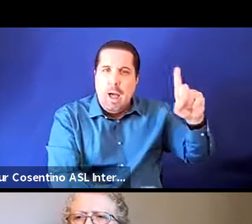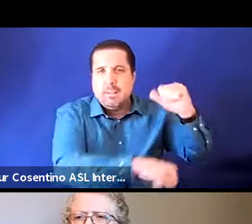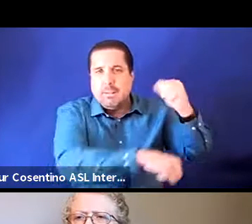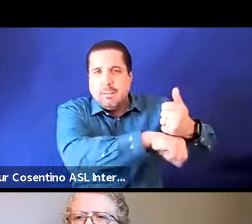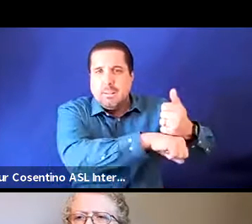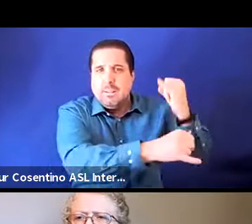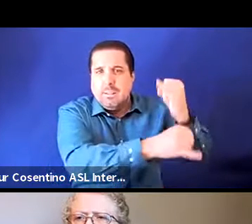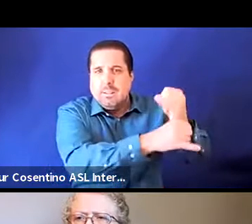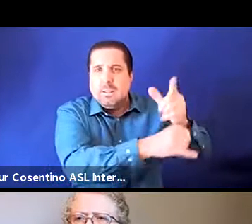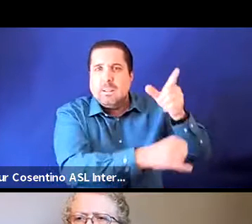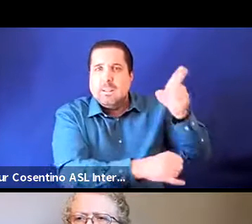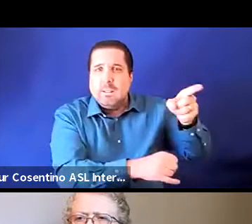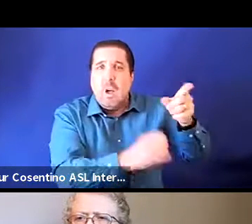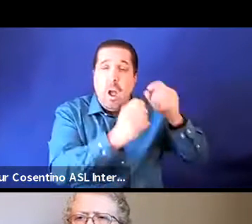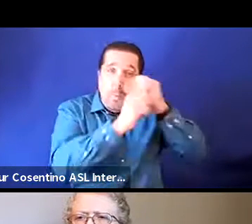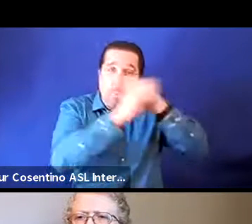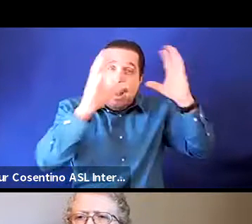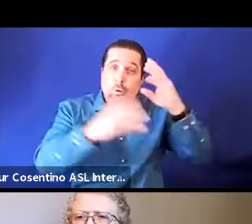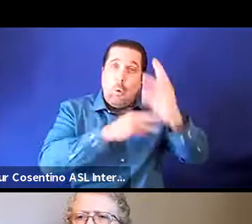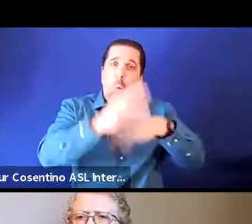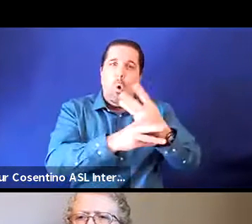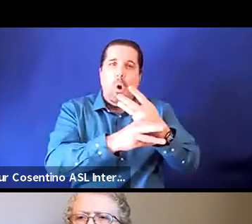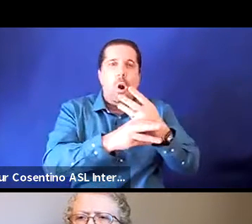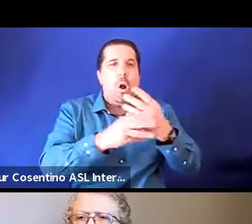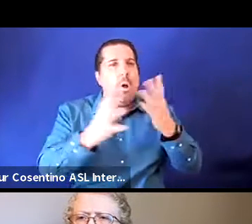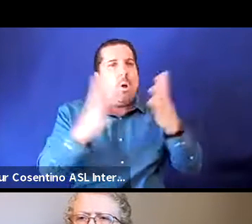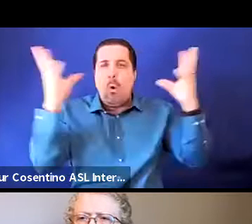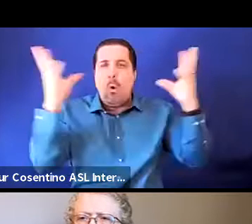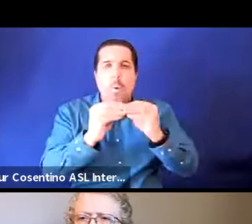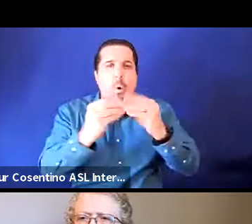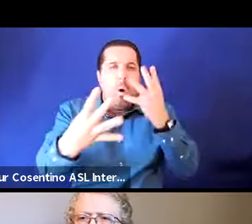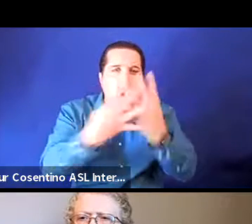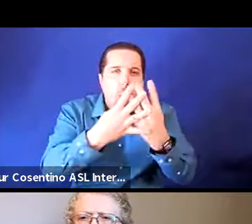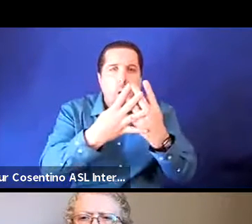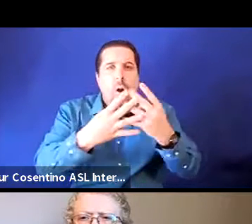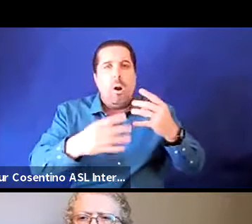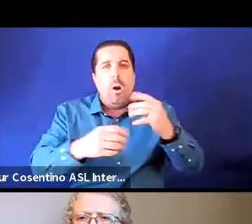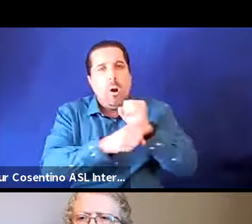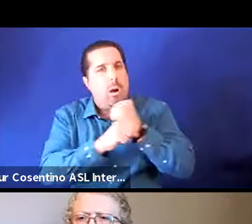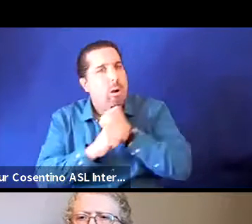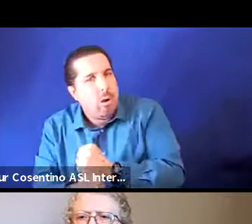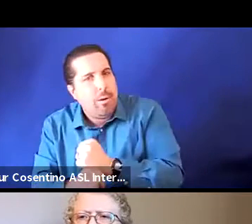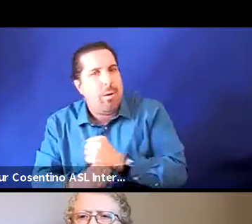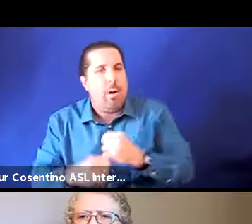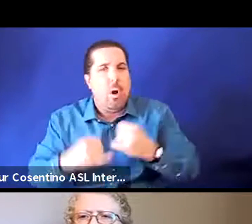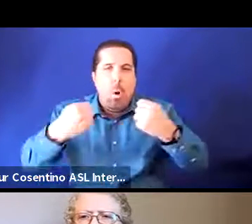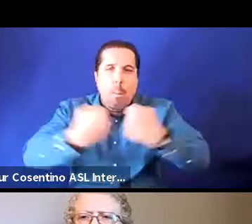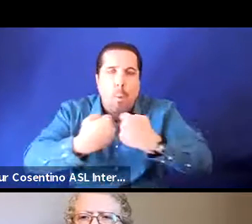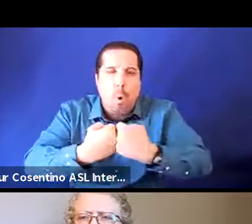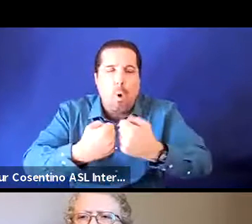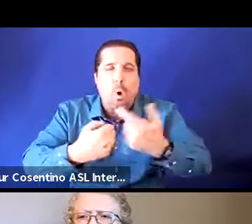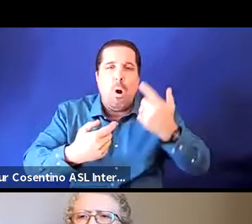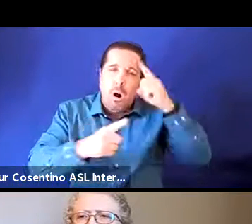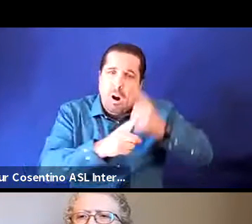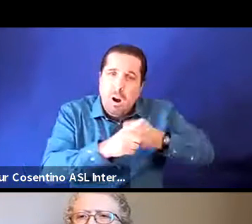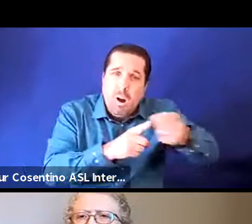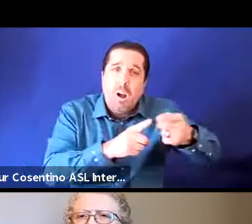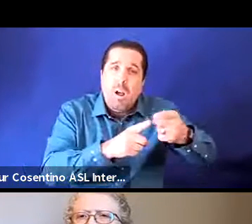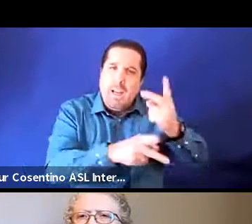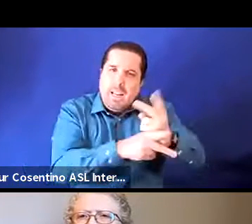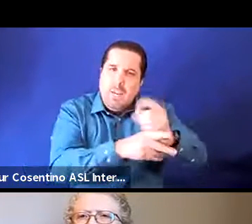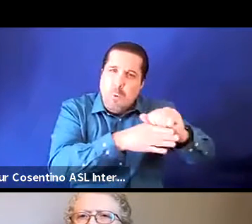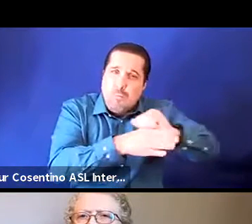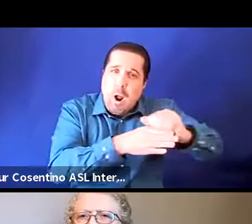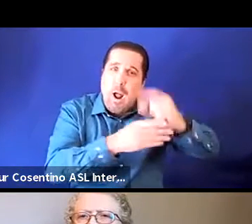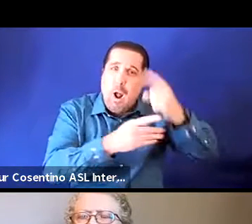deinstitutionalize, and how we imagine a world free from prisons, bars, and borders, and engage in the practice of dreaming. As mentioned here,